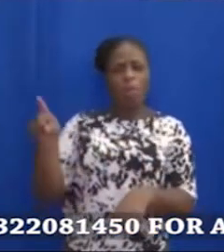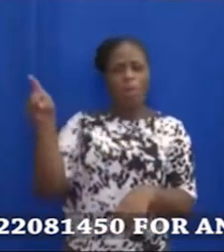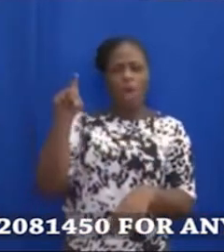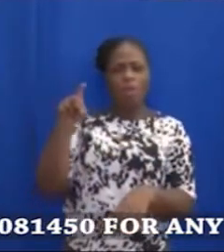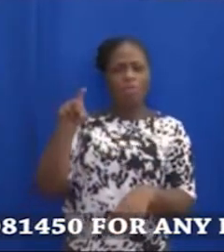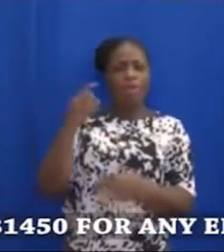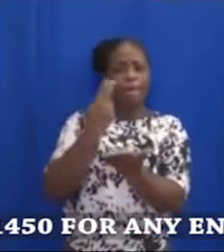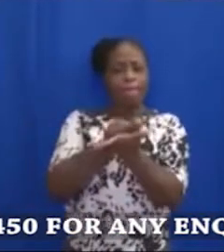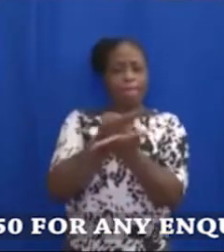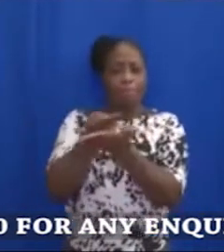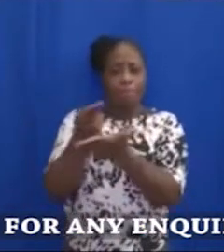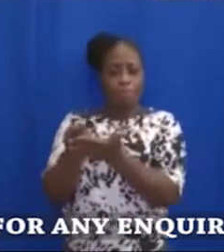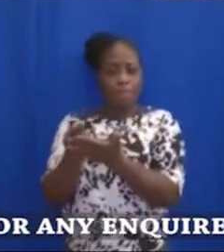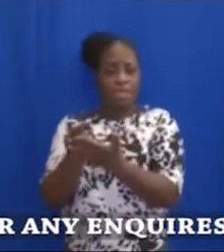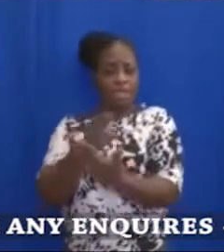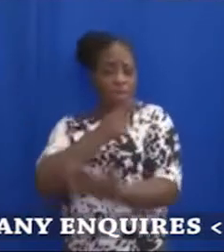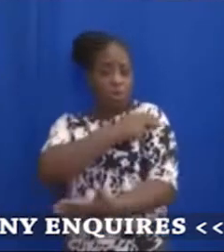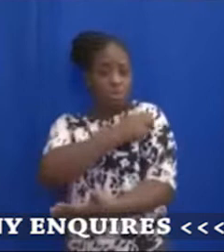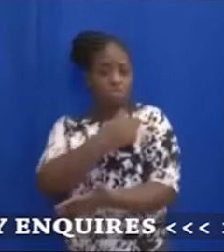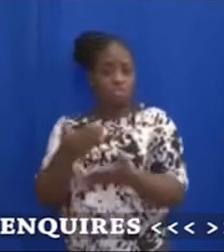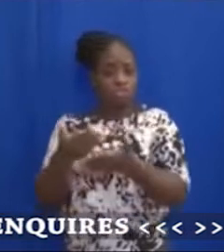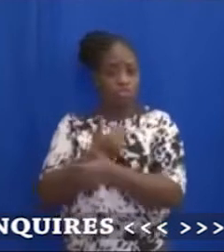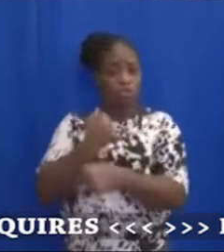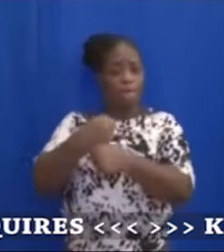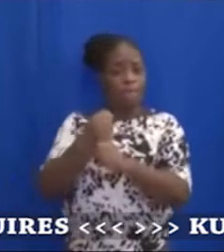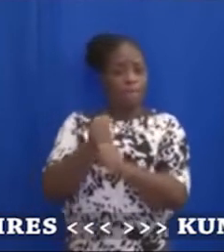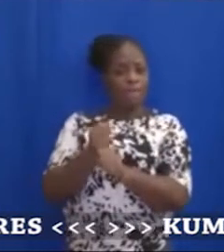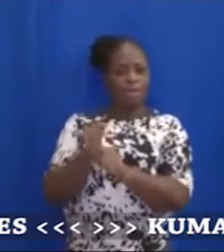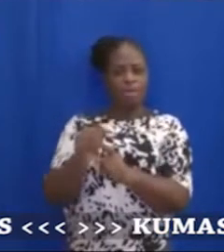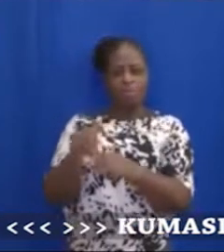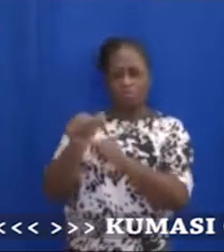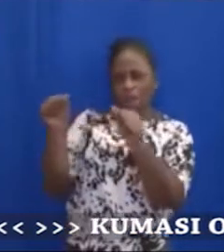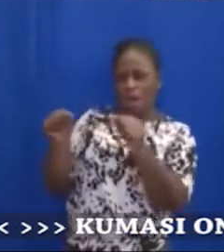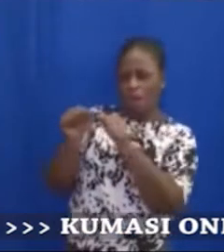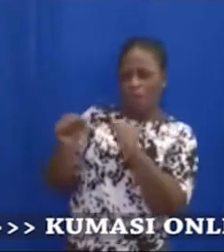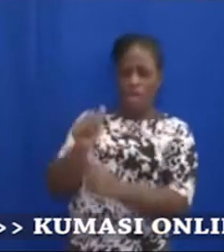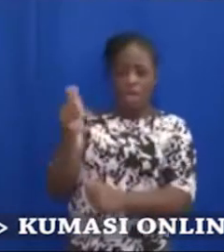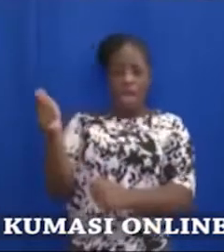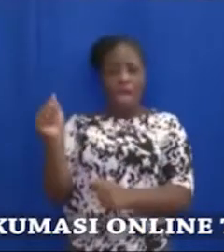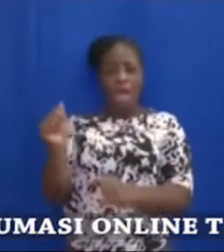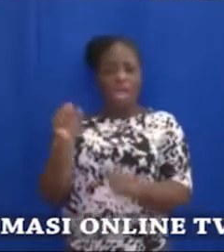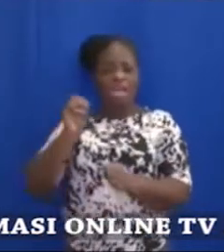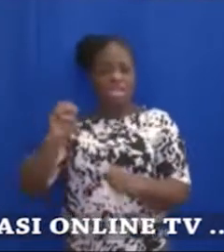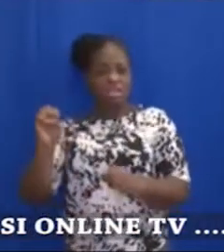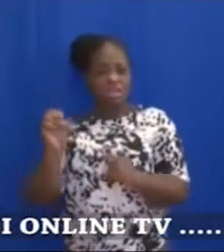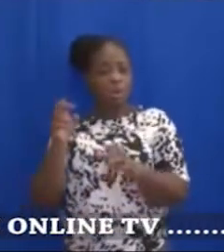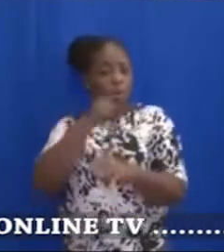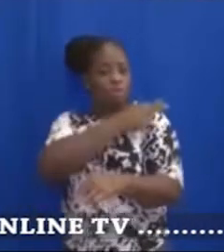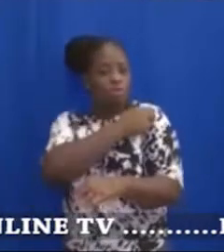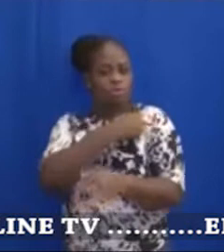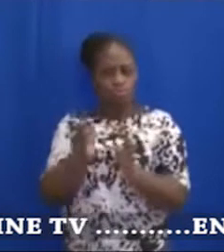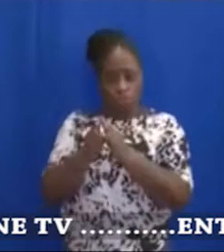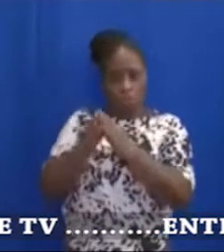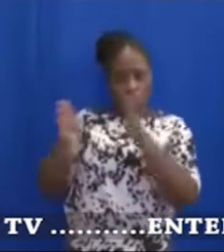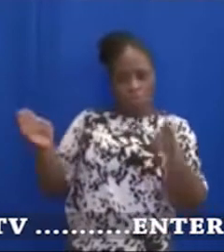Center, located at the Ghana East Hospital, will be opened in the next few days under the